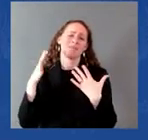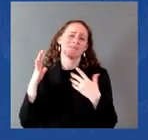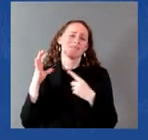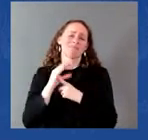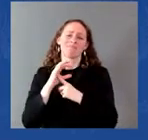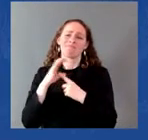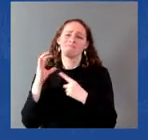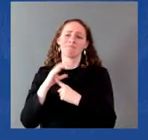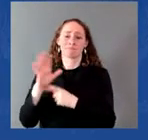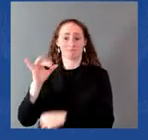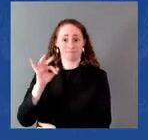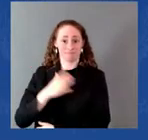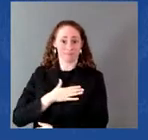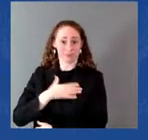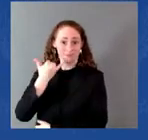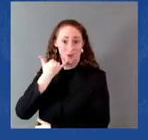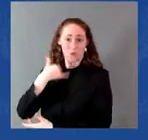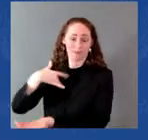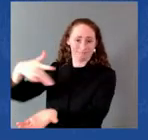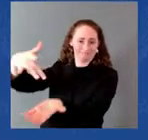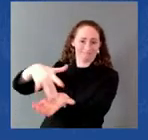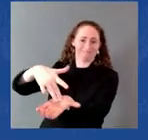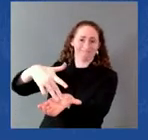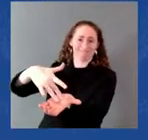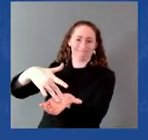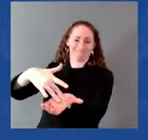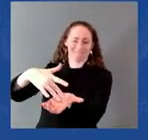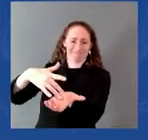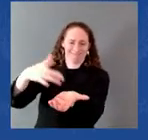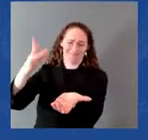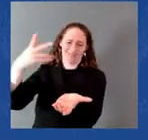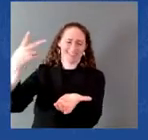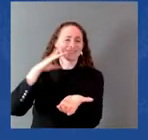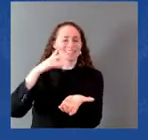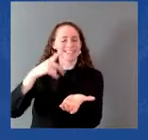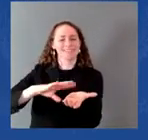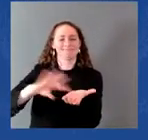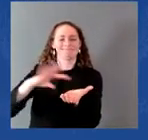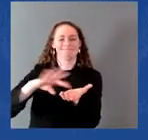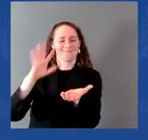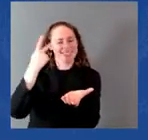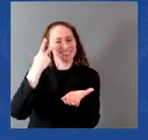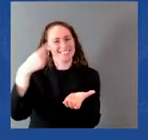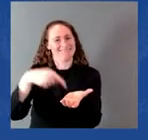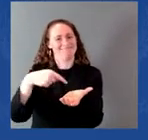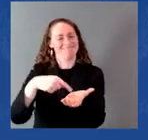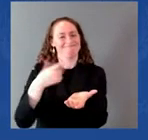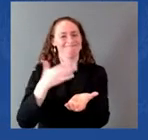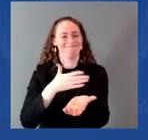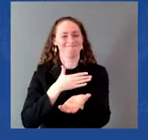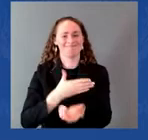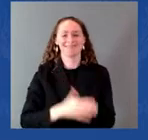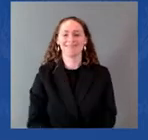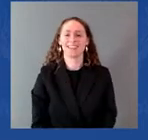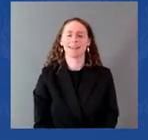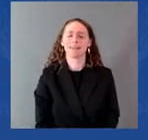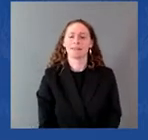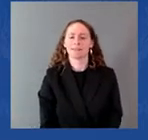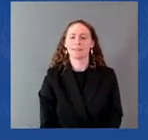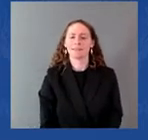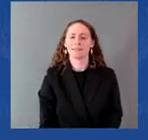as American culture. It went way beyond the music. And as an Army veteran who served in